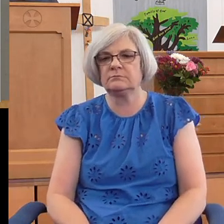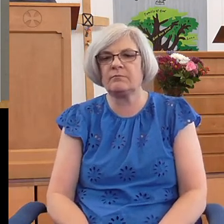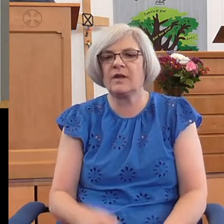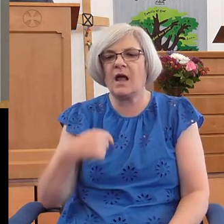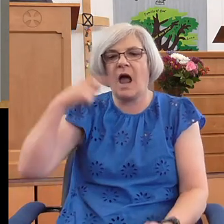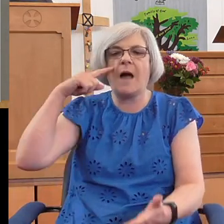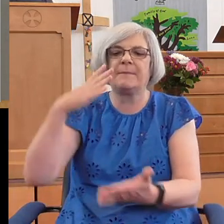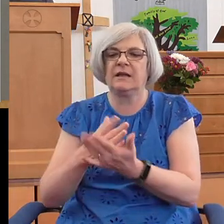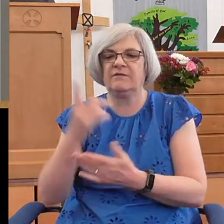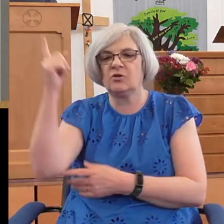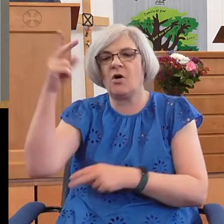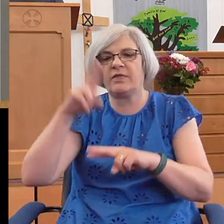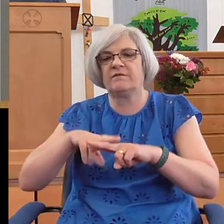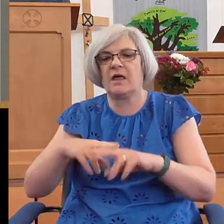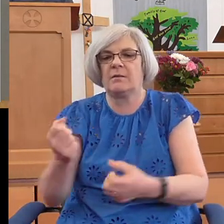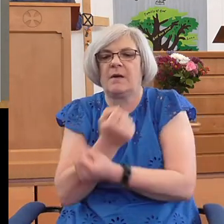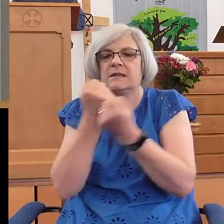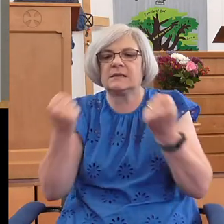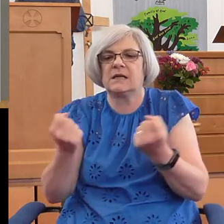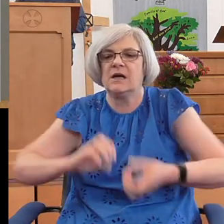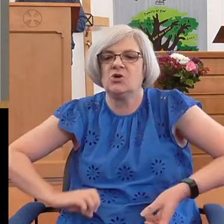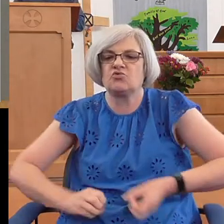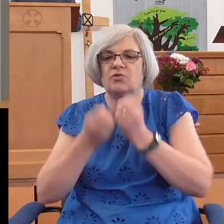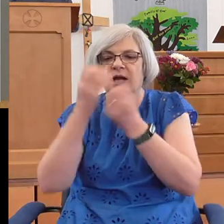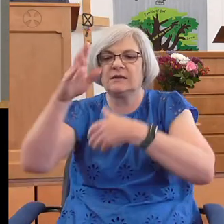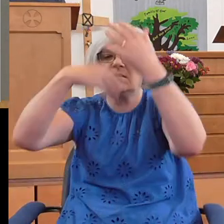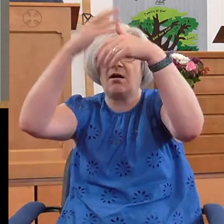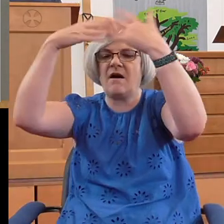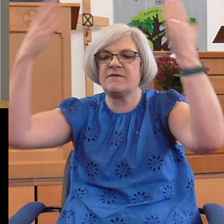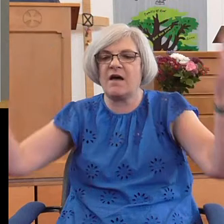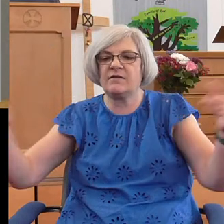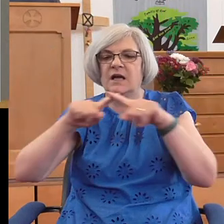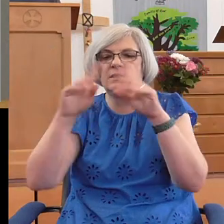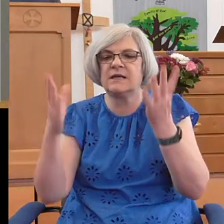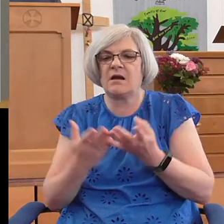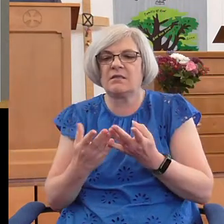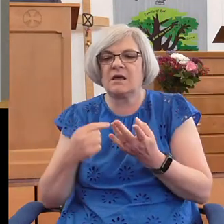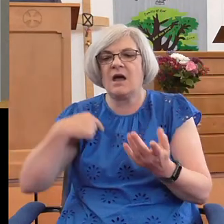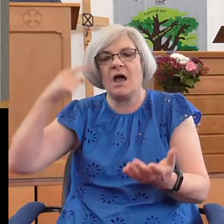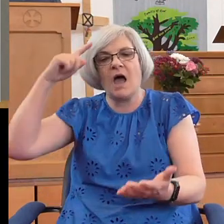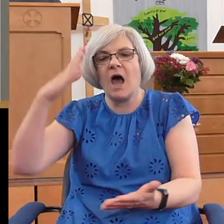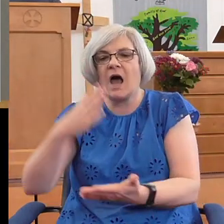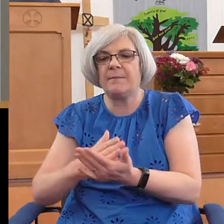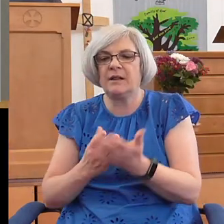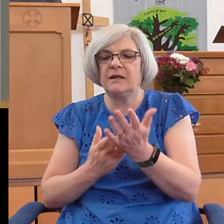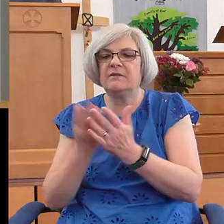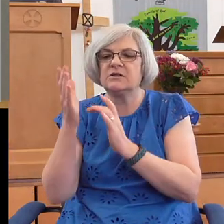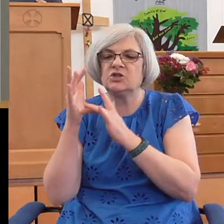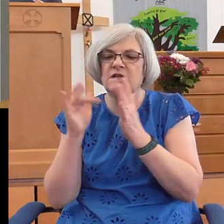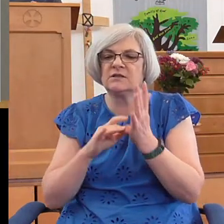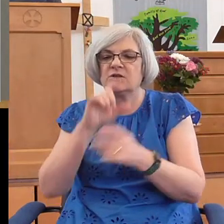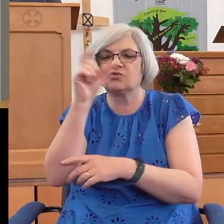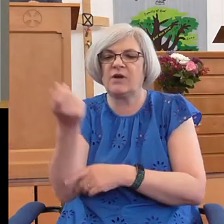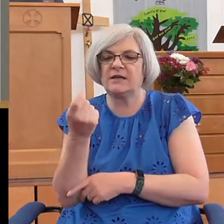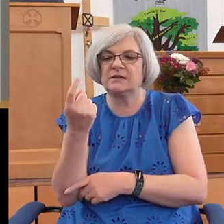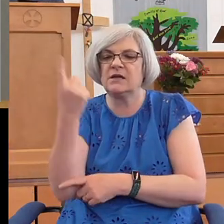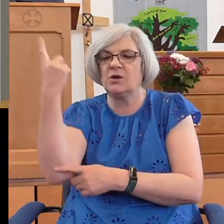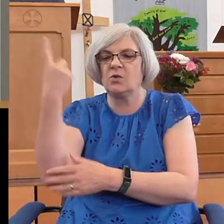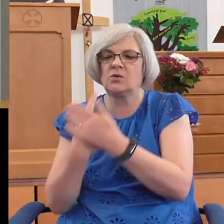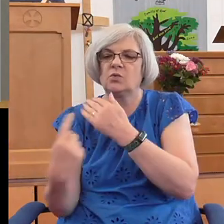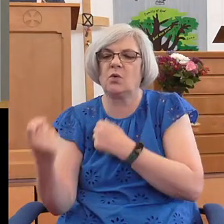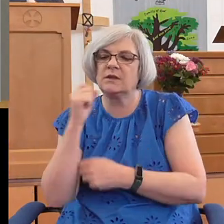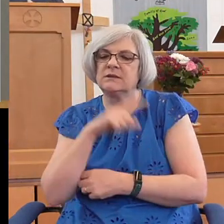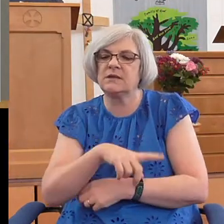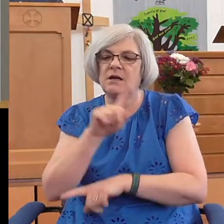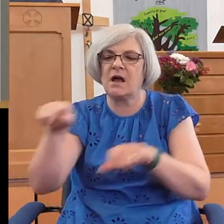I believe in God, the Father Almighty, creator of heaven and earth. I believe in Jesus Christ, God's